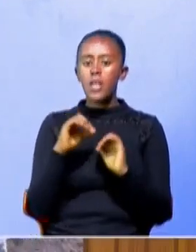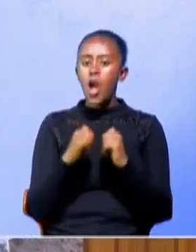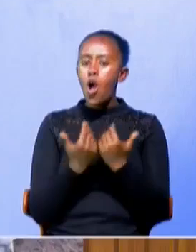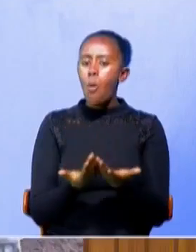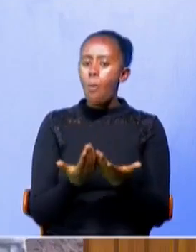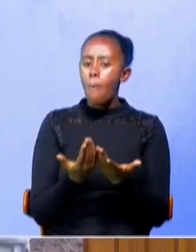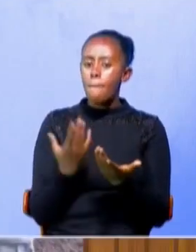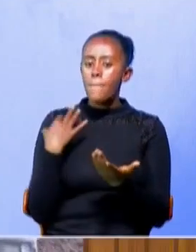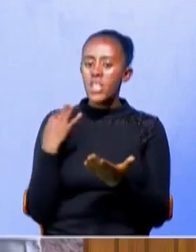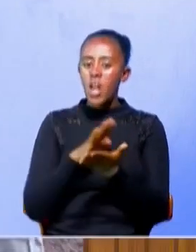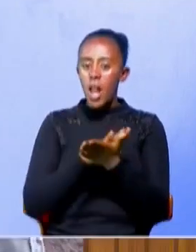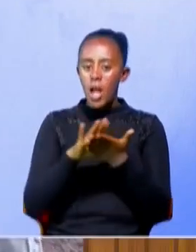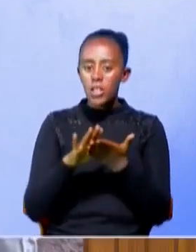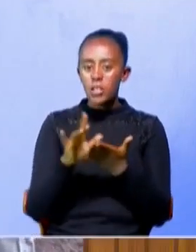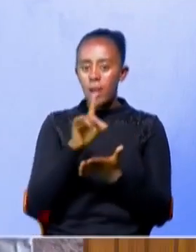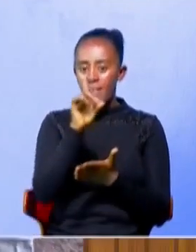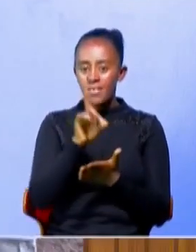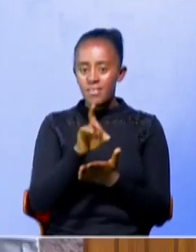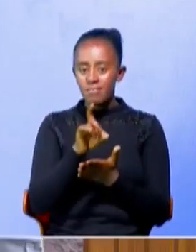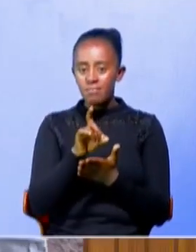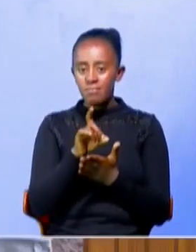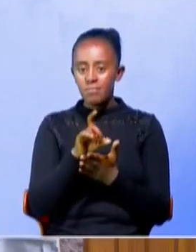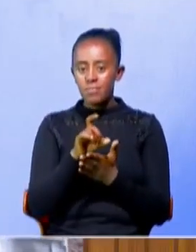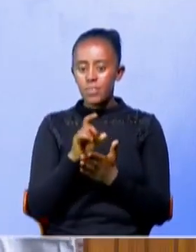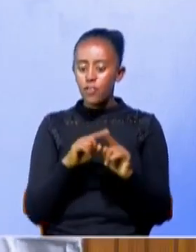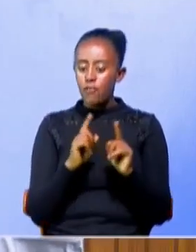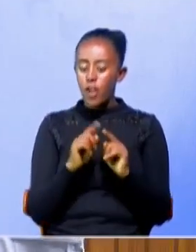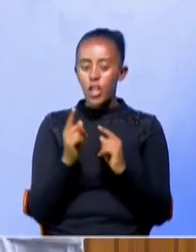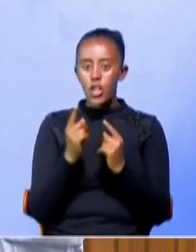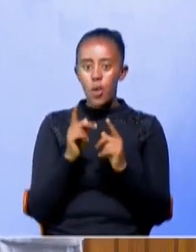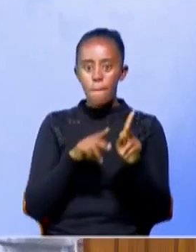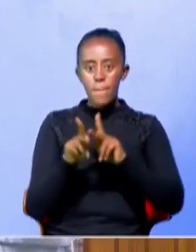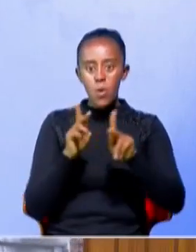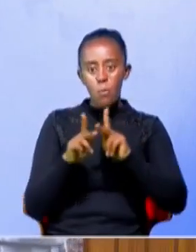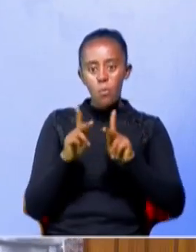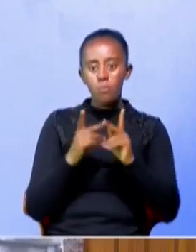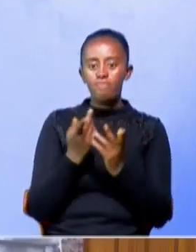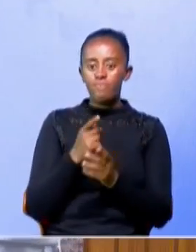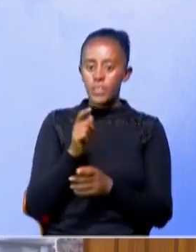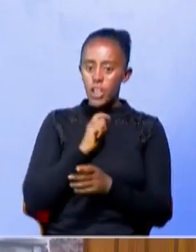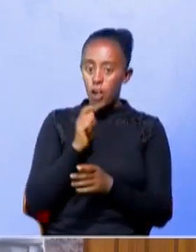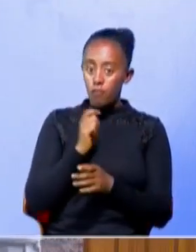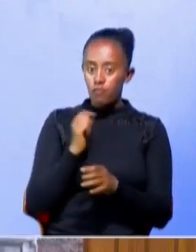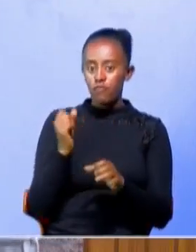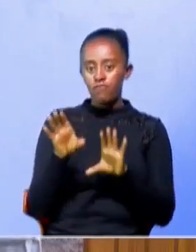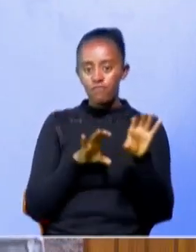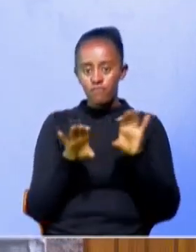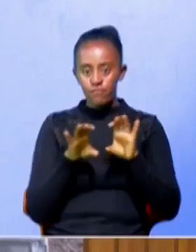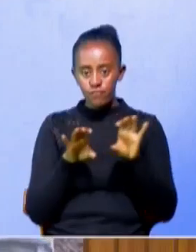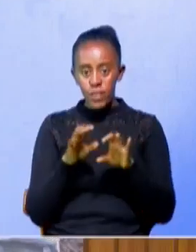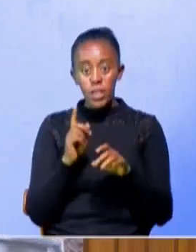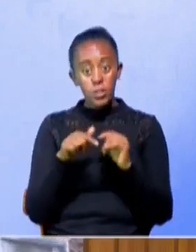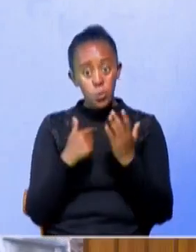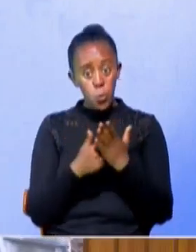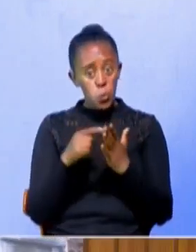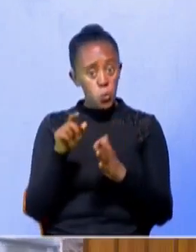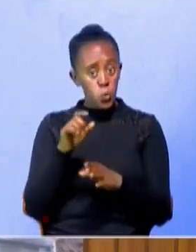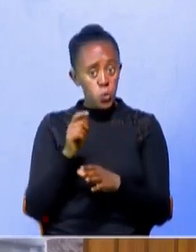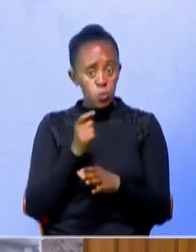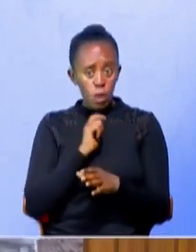hygiene, by asking different people the way how you conduct an interview. So interview is possible